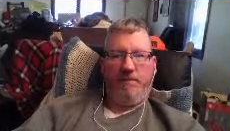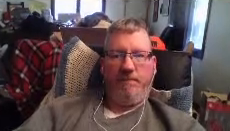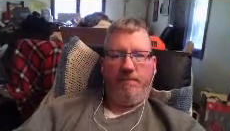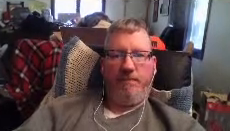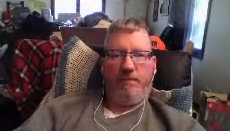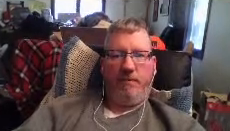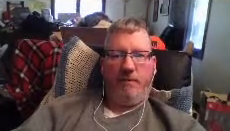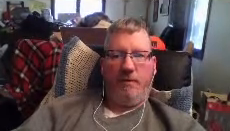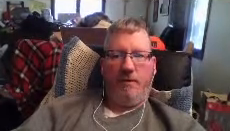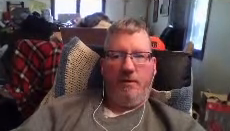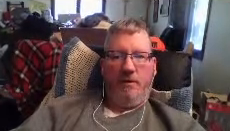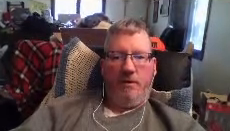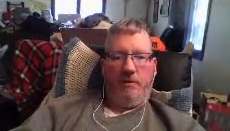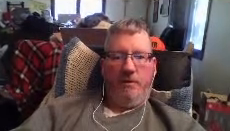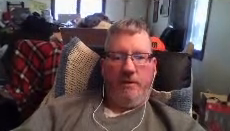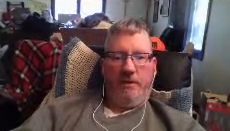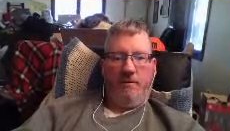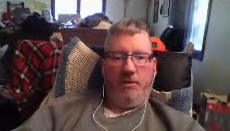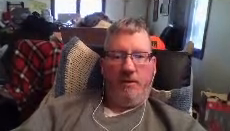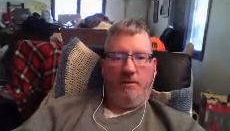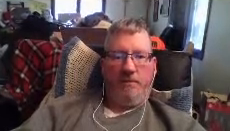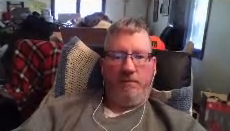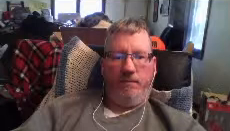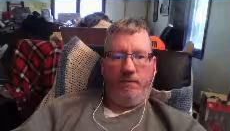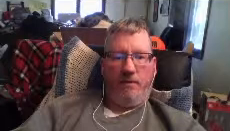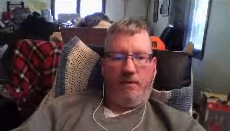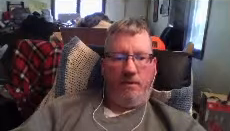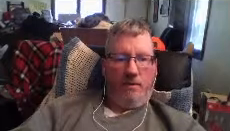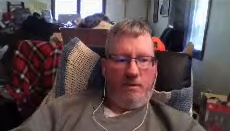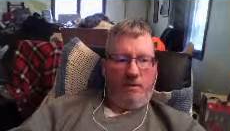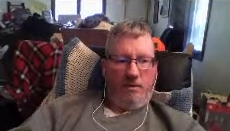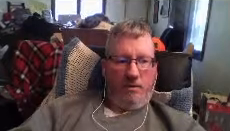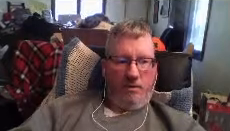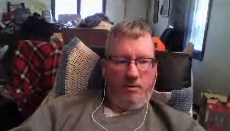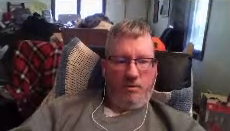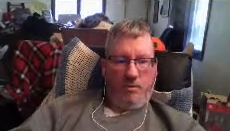hopefully we will hear more